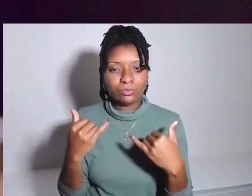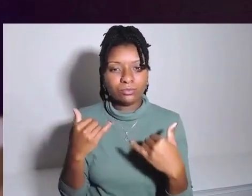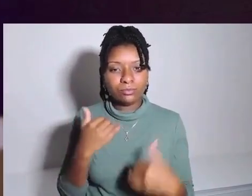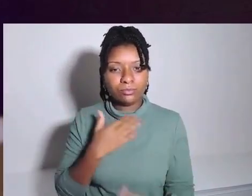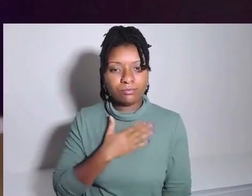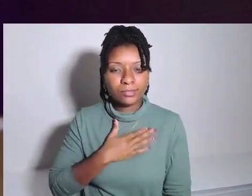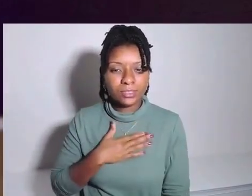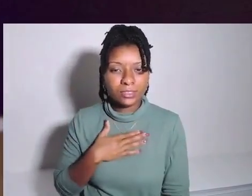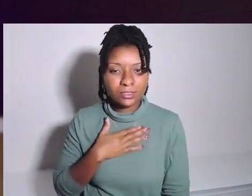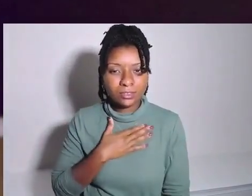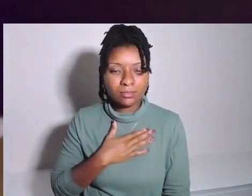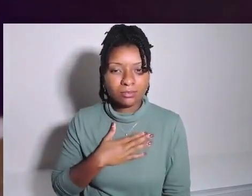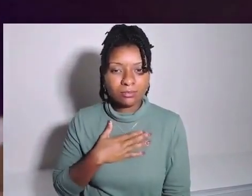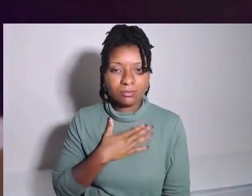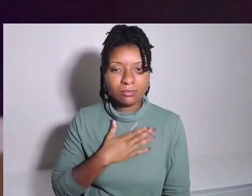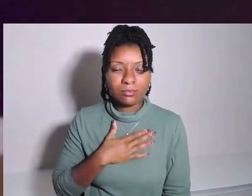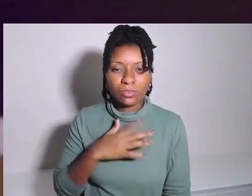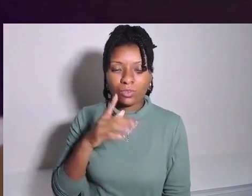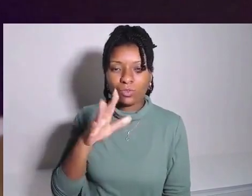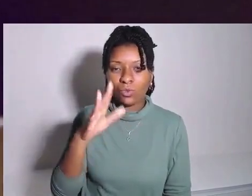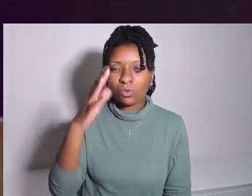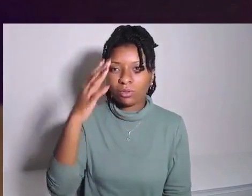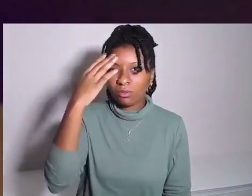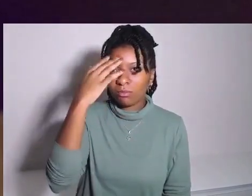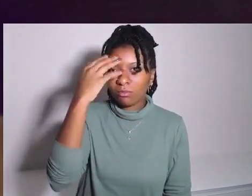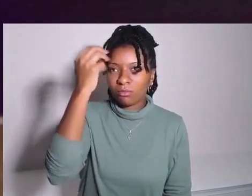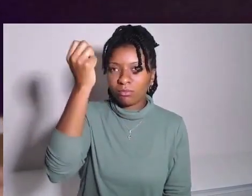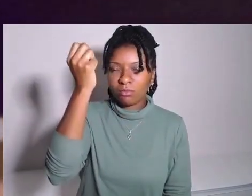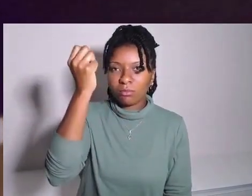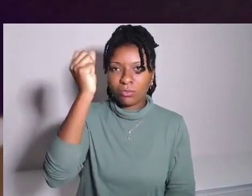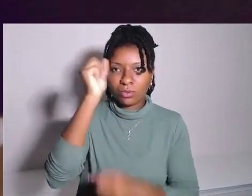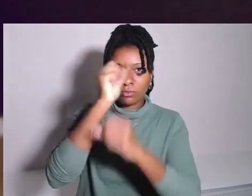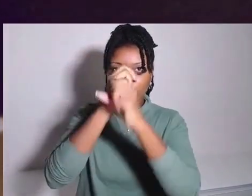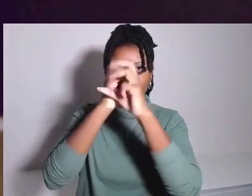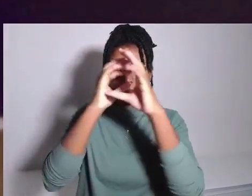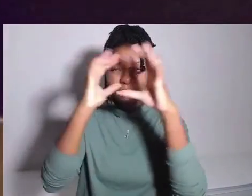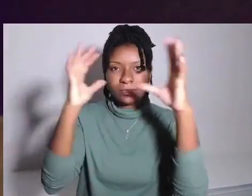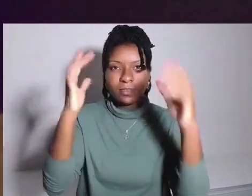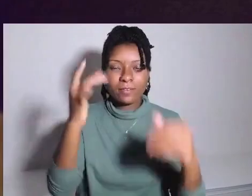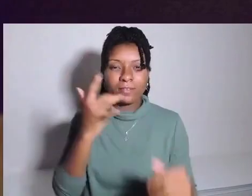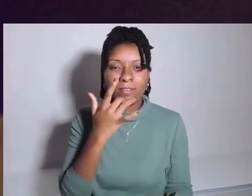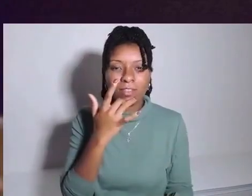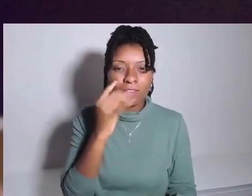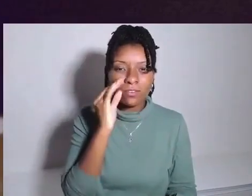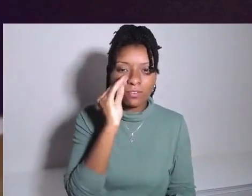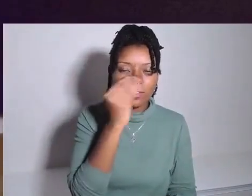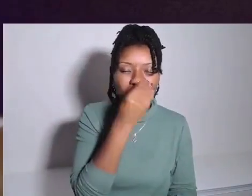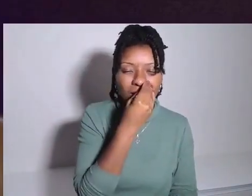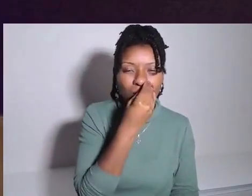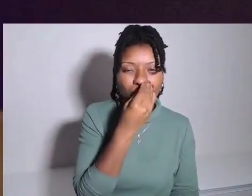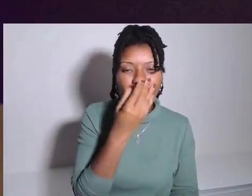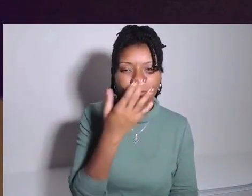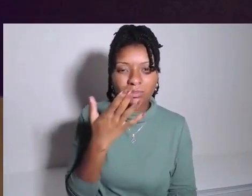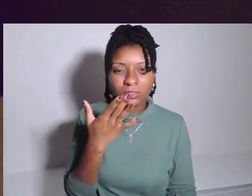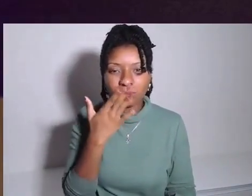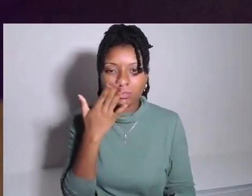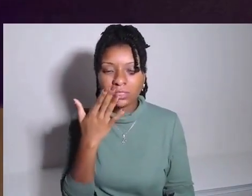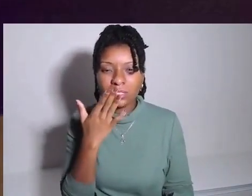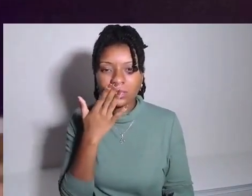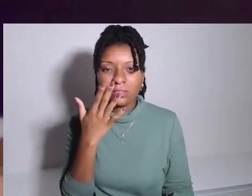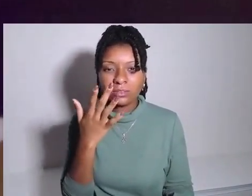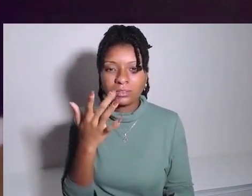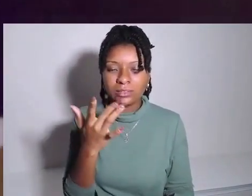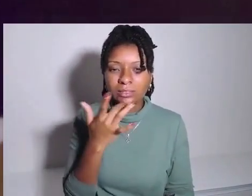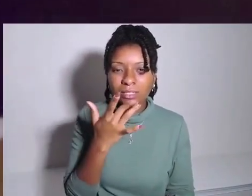Perhaps that favorite flower or taste or smell, you know, beginning there,